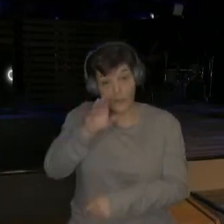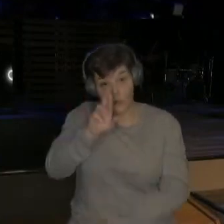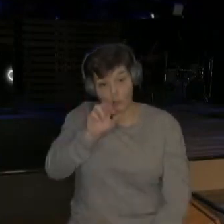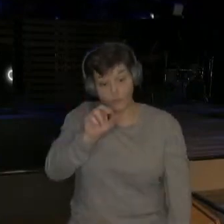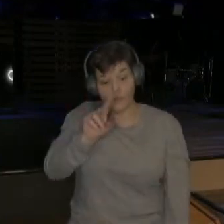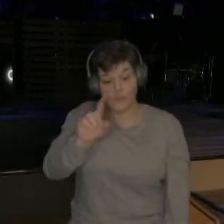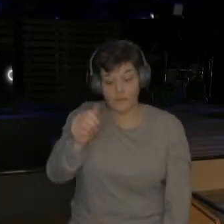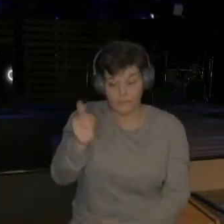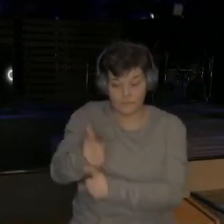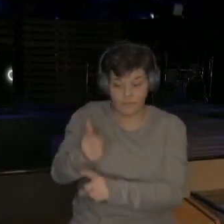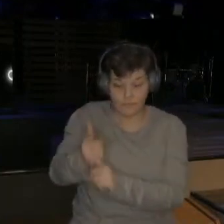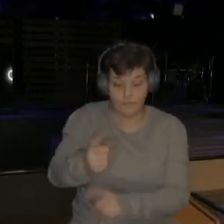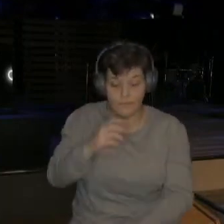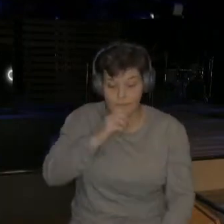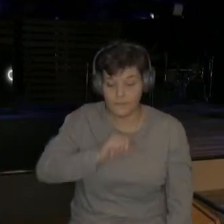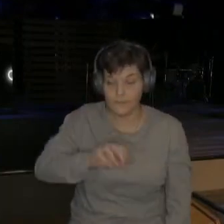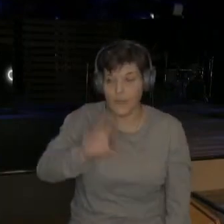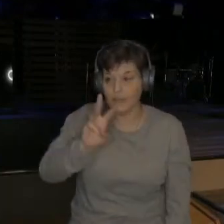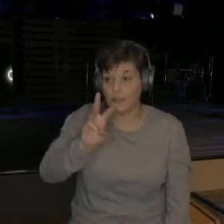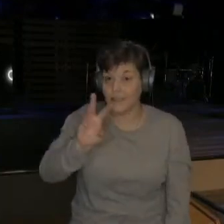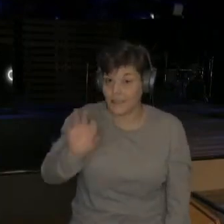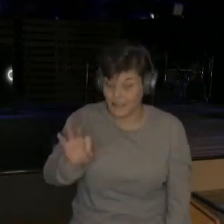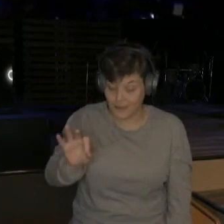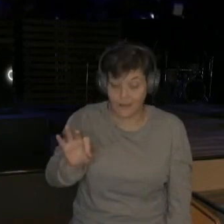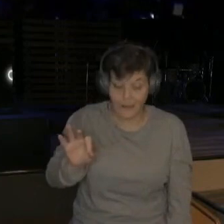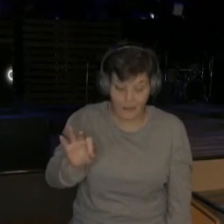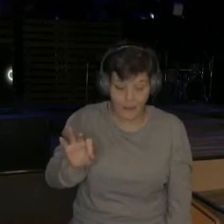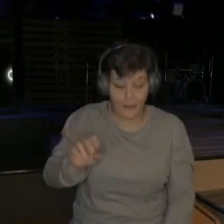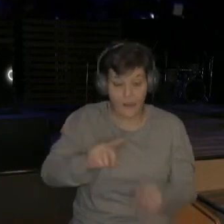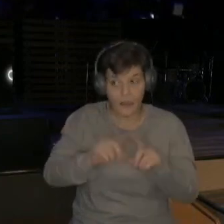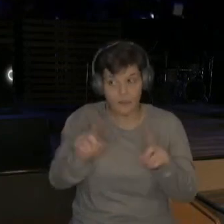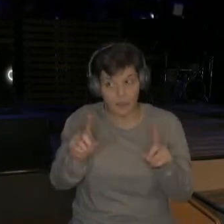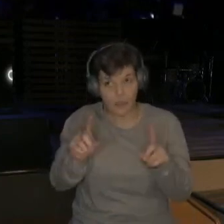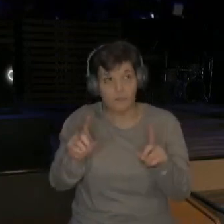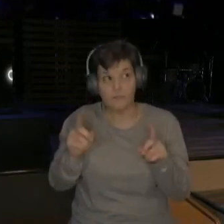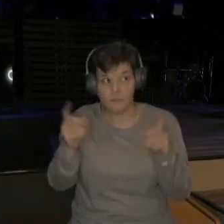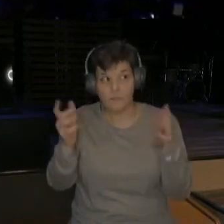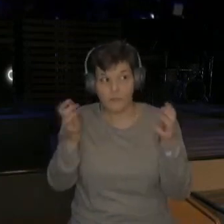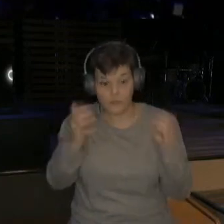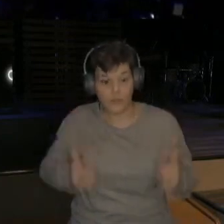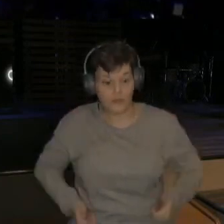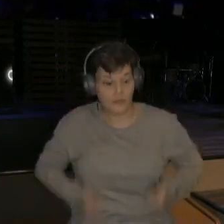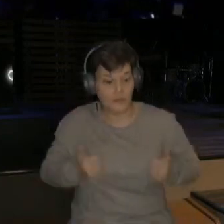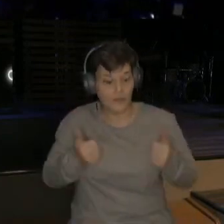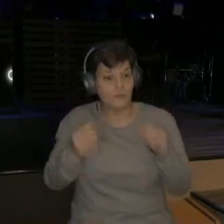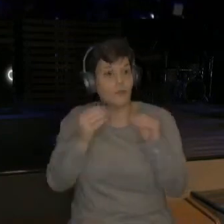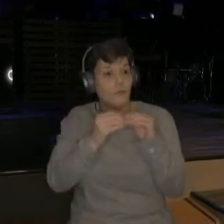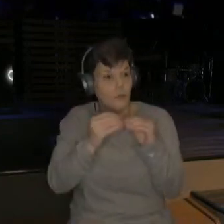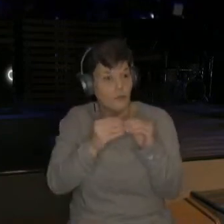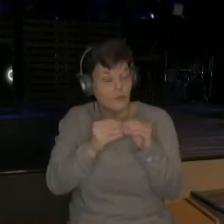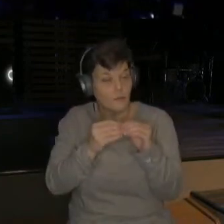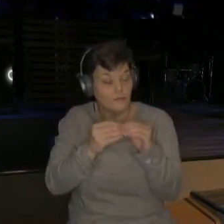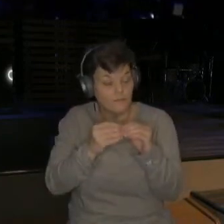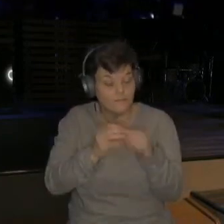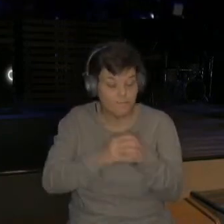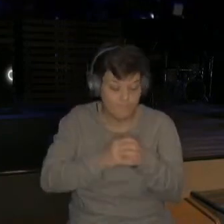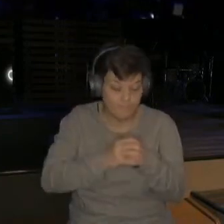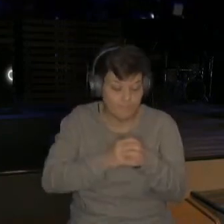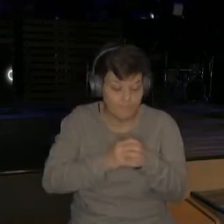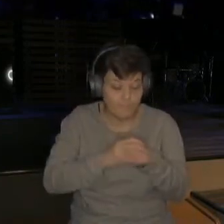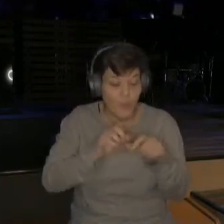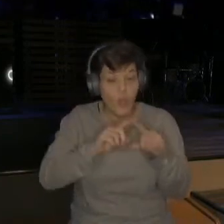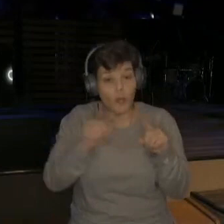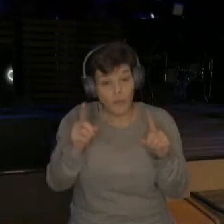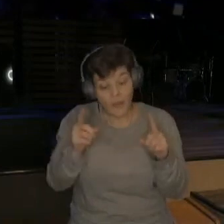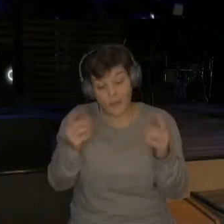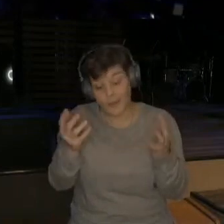live many more years. And by all accounts, with a healthy liver, she could. So the